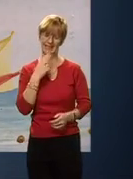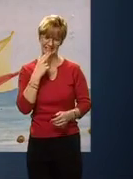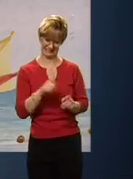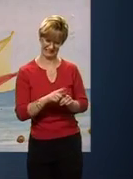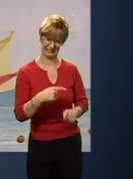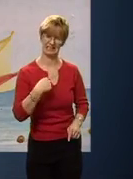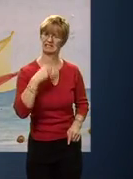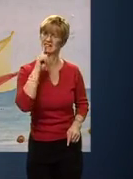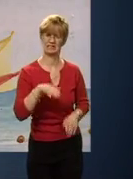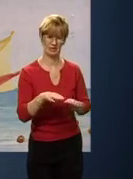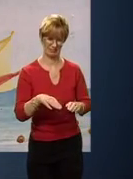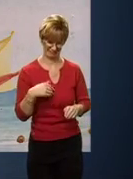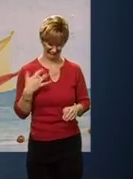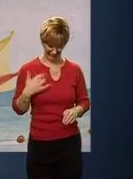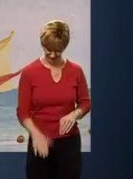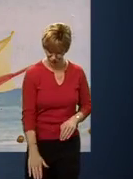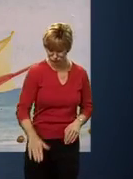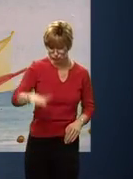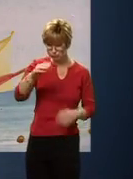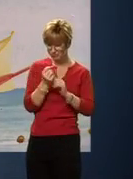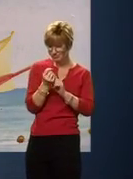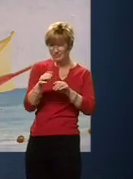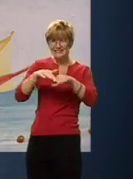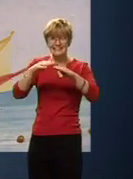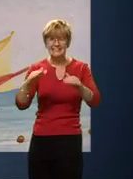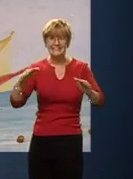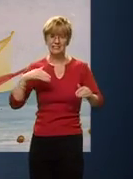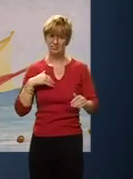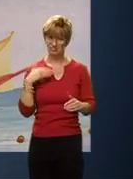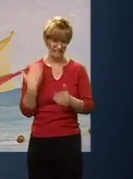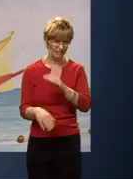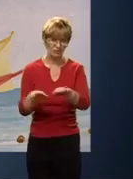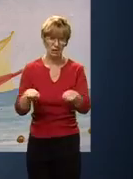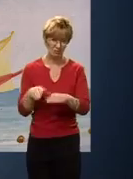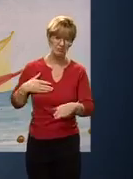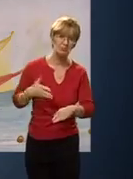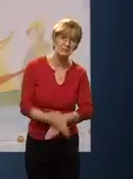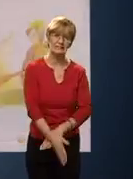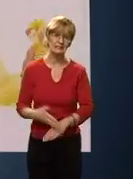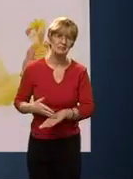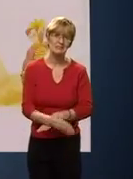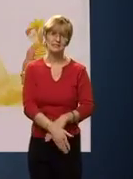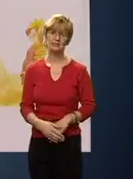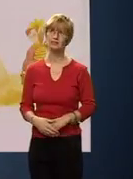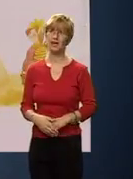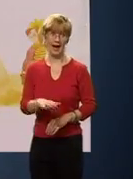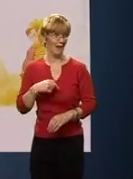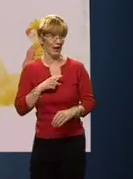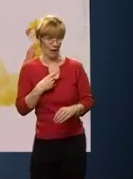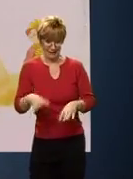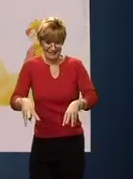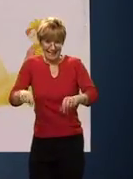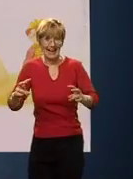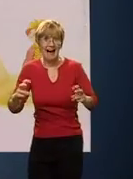Pearl. I've lived by the sea all my life, but I've always been too busy to learn to swim. Why don't we make a